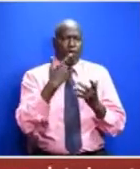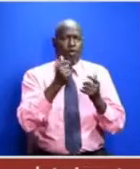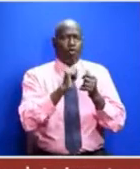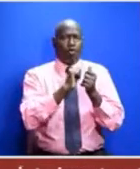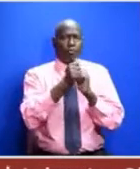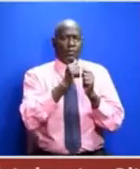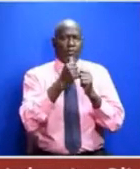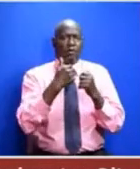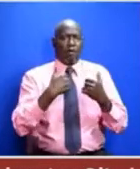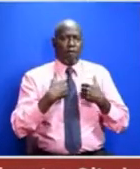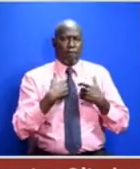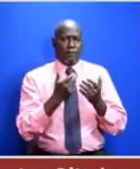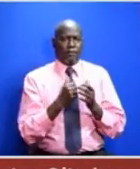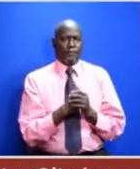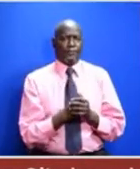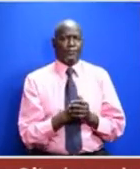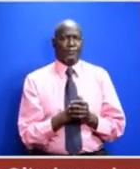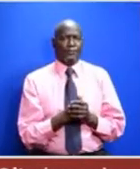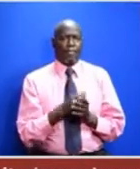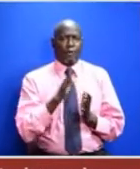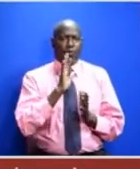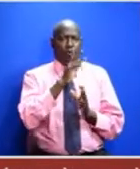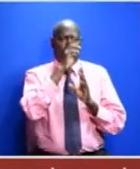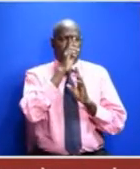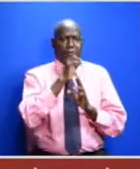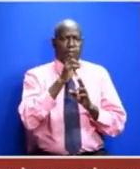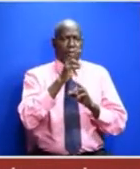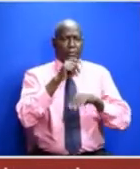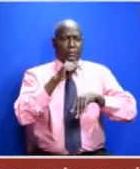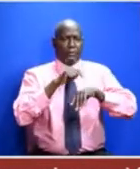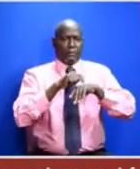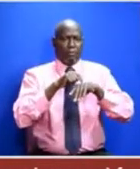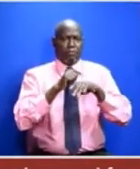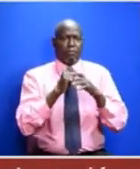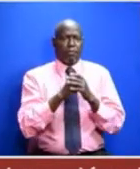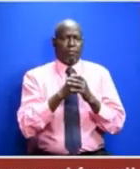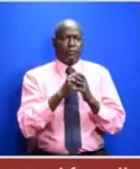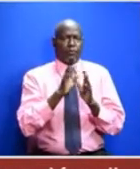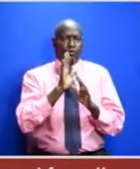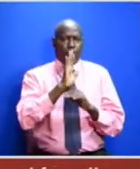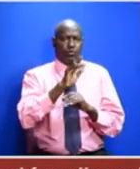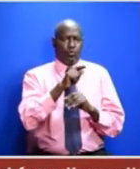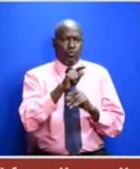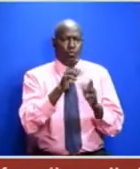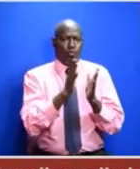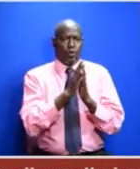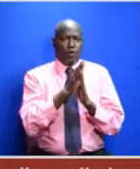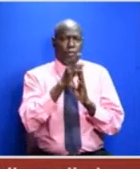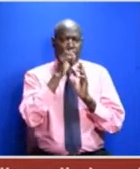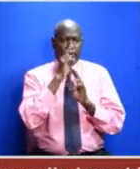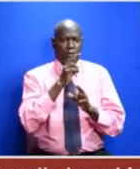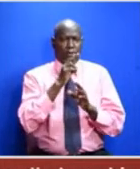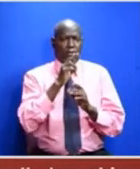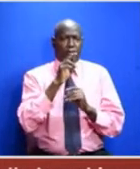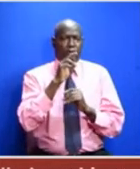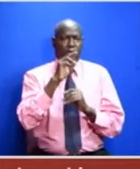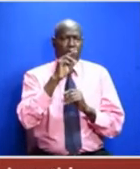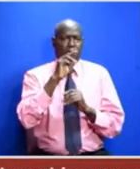the competencies that they have. Your Excellency, when you and His Excellency, the President of the Republic of